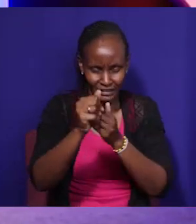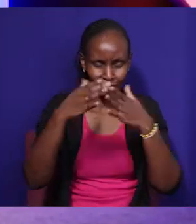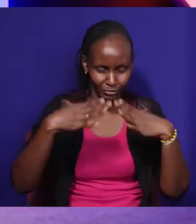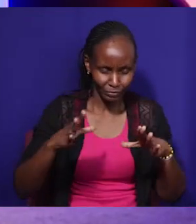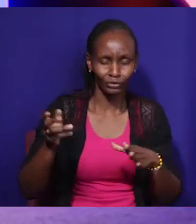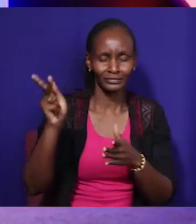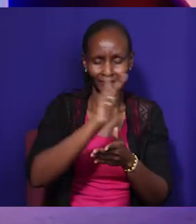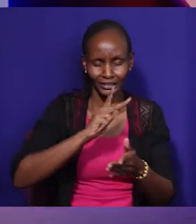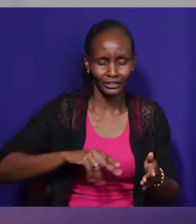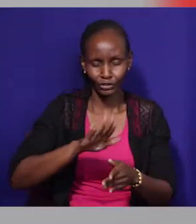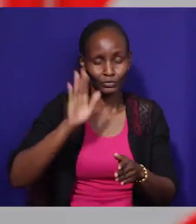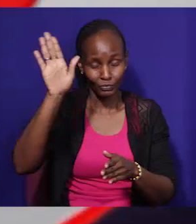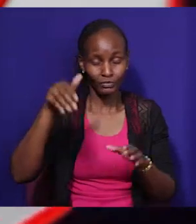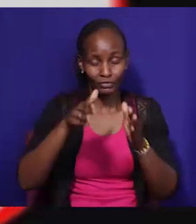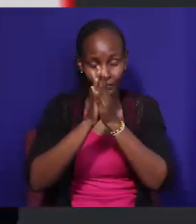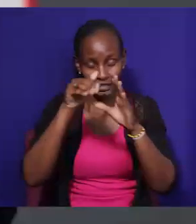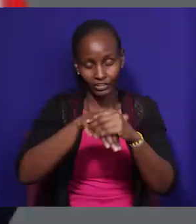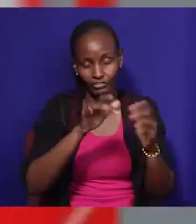kingdom. This we pray in Jesus' name.